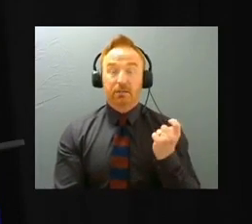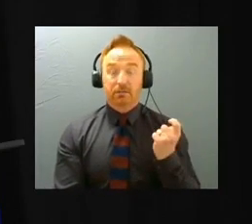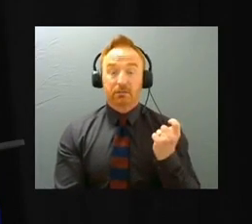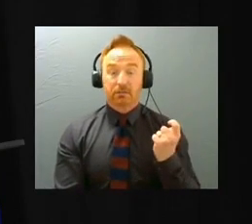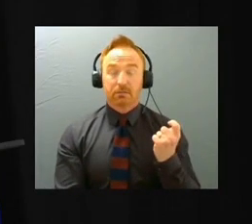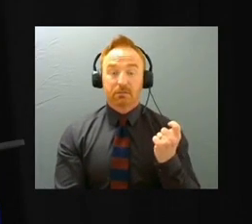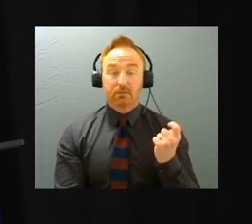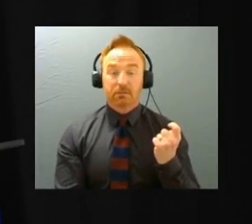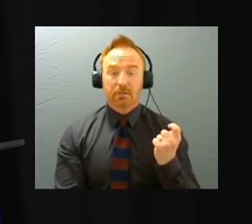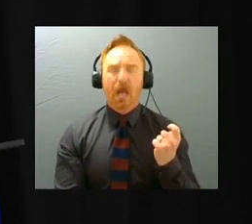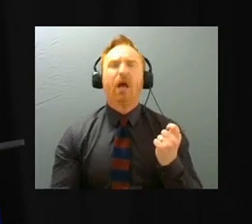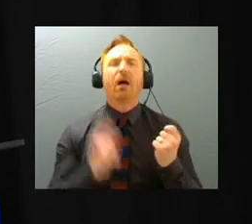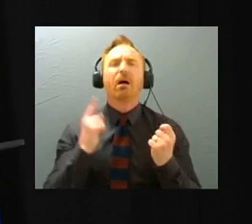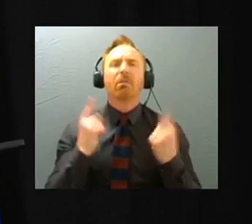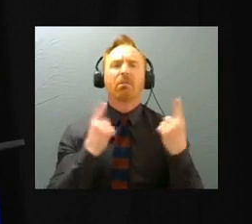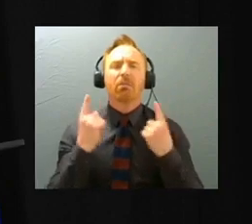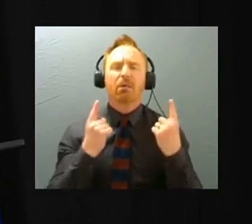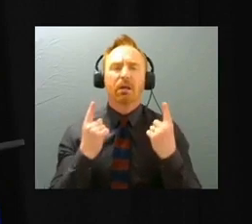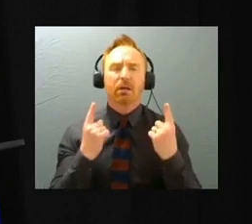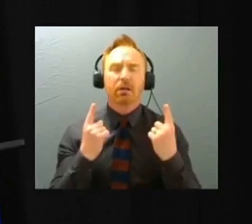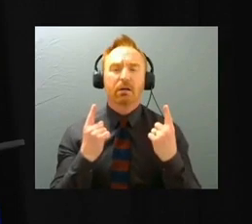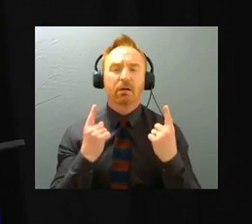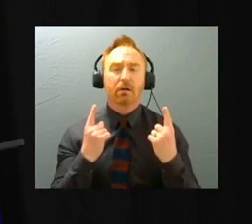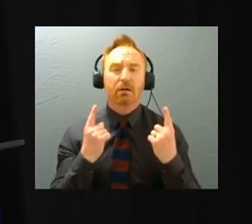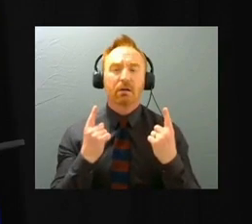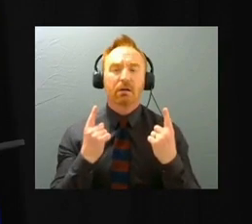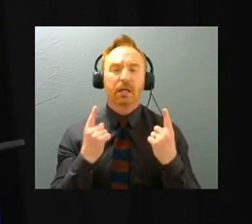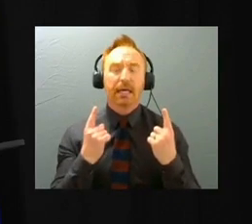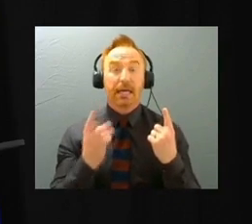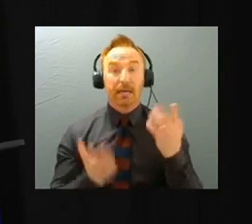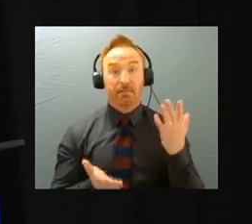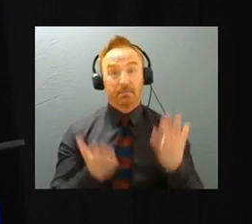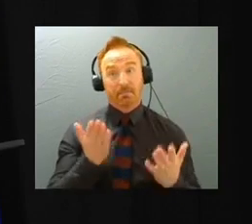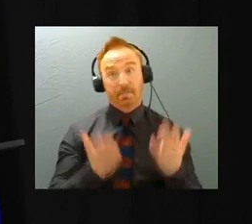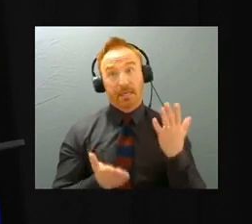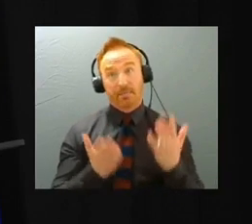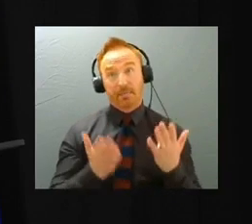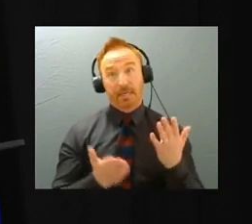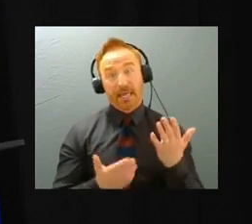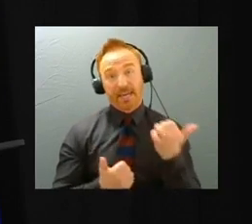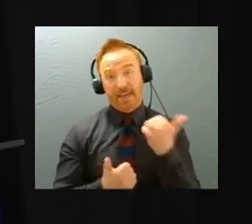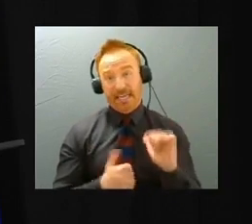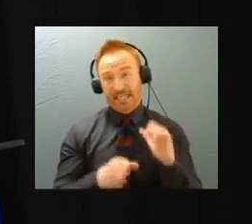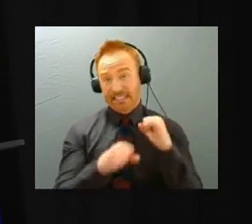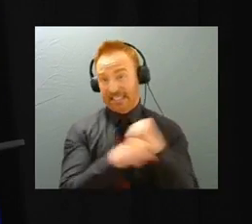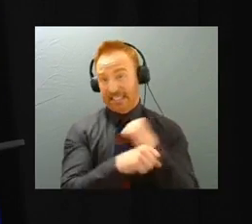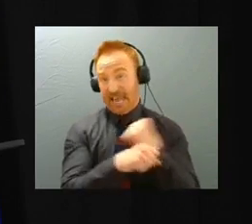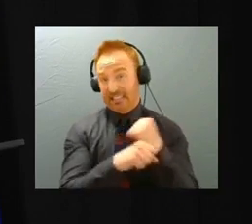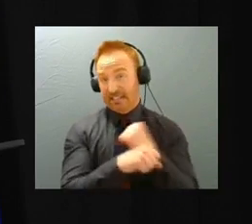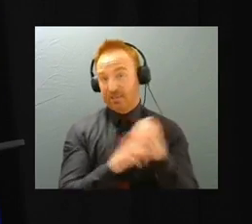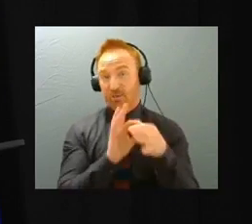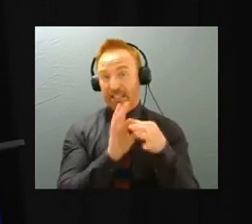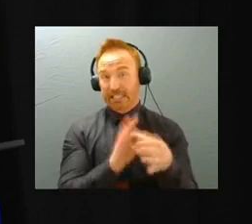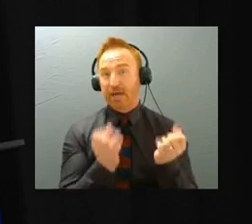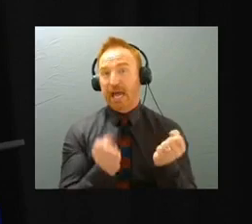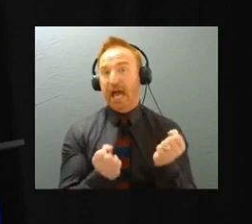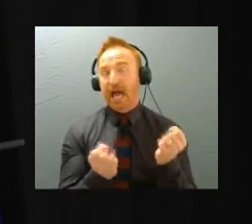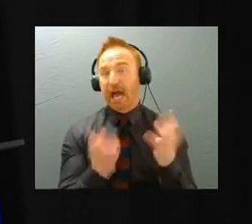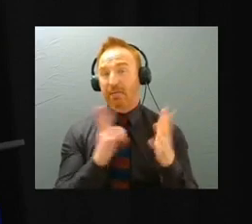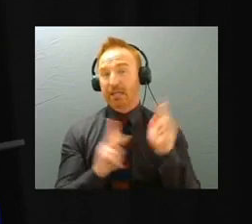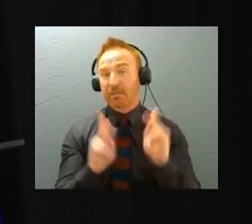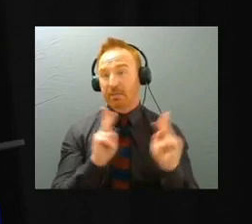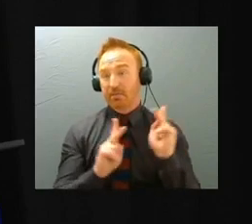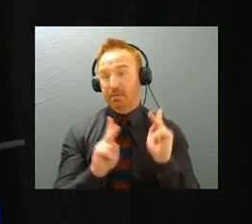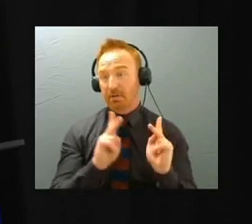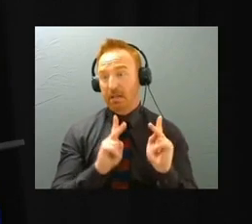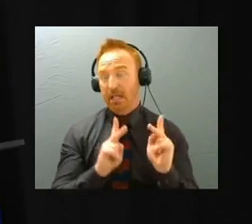I'm wondering if there's been any figures run on how many people might be coming in once the restrictions